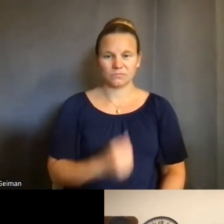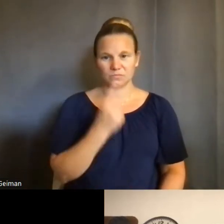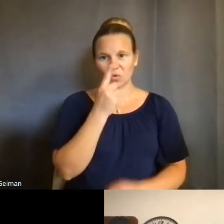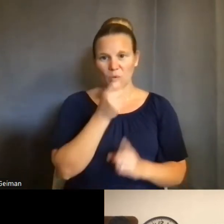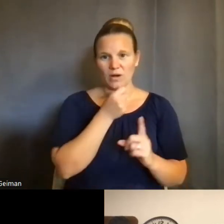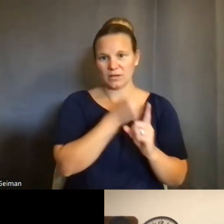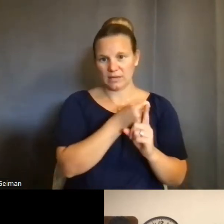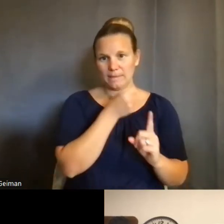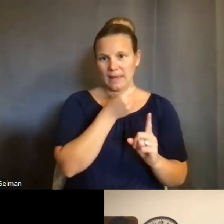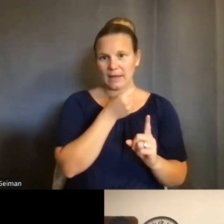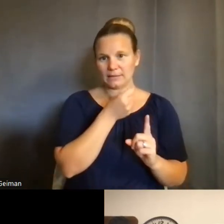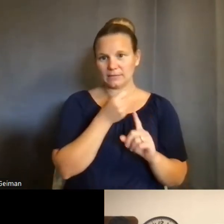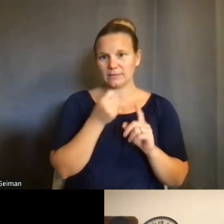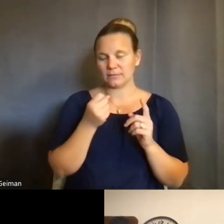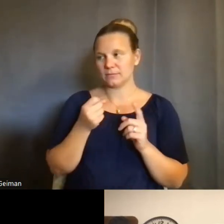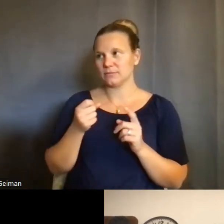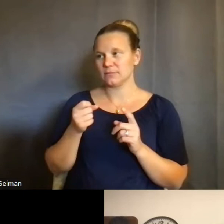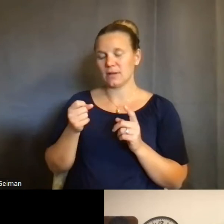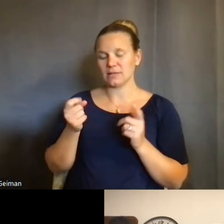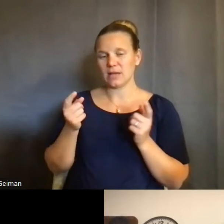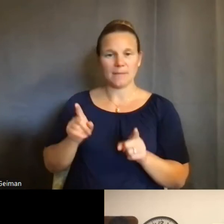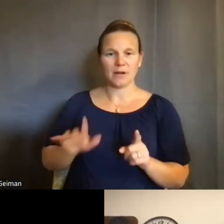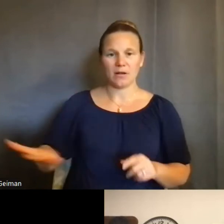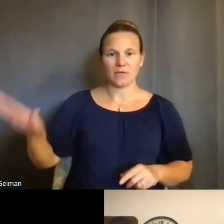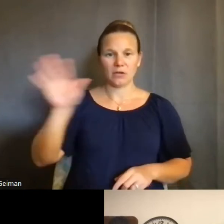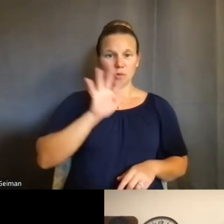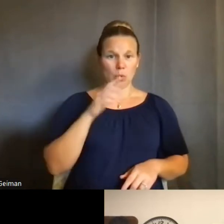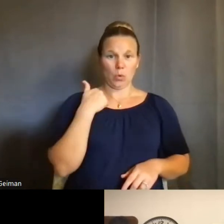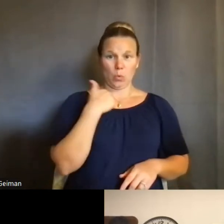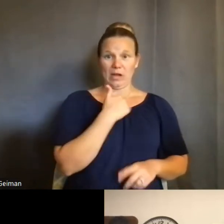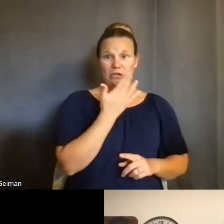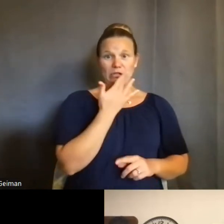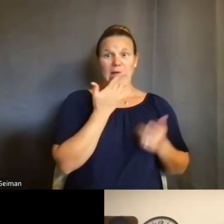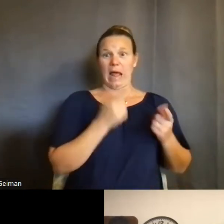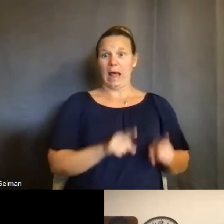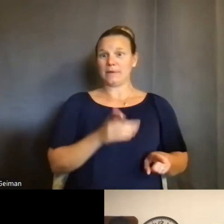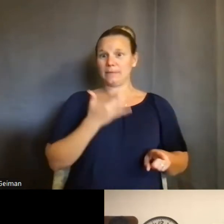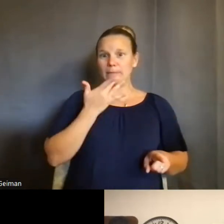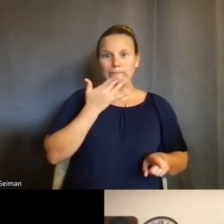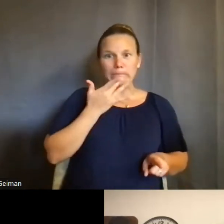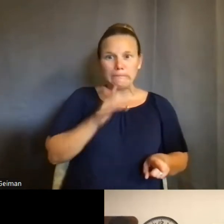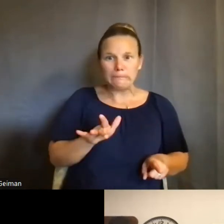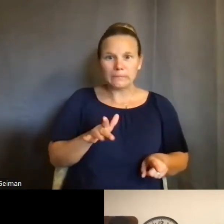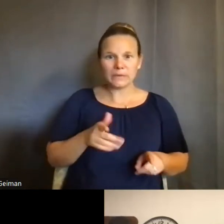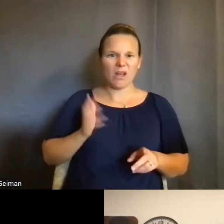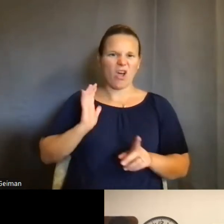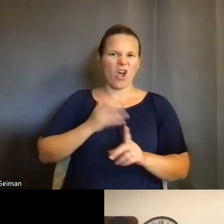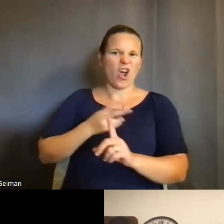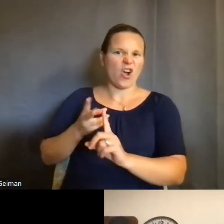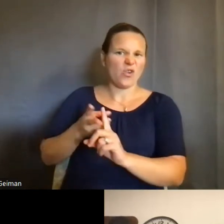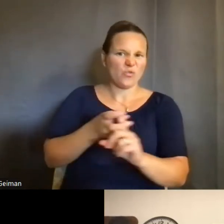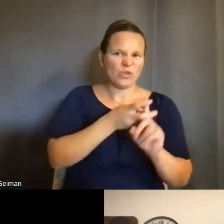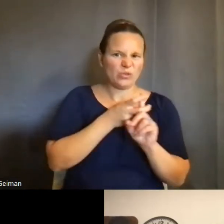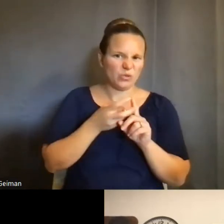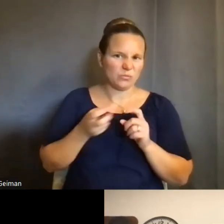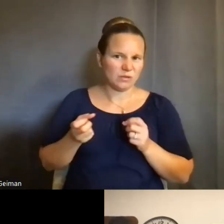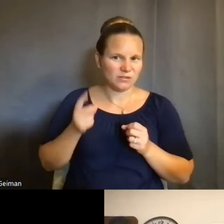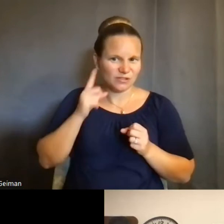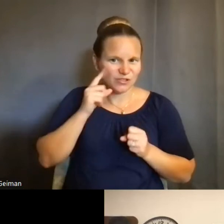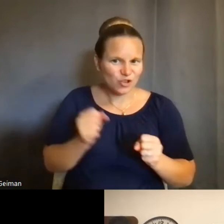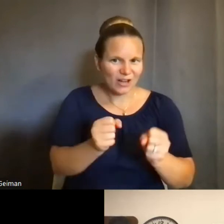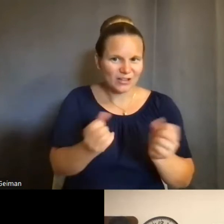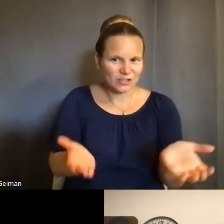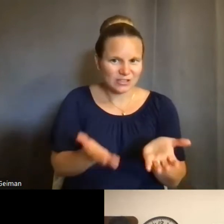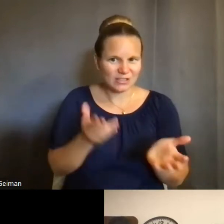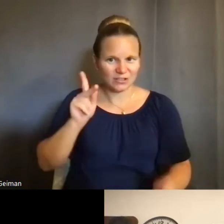that's been occurring everywhere. We just happen to be really lucky here in our recruitment strategies in King Cove that we were able to get